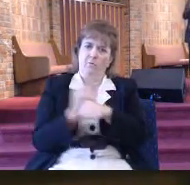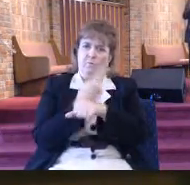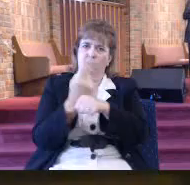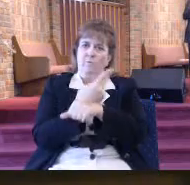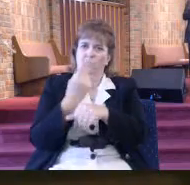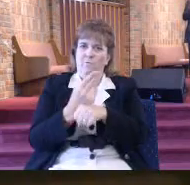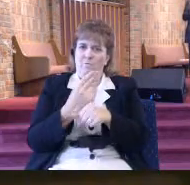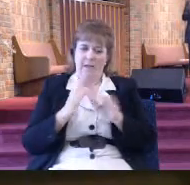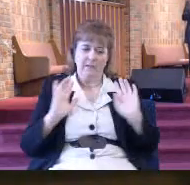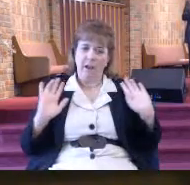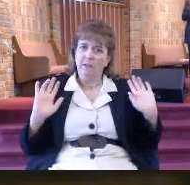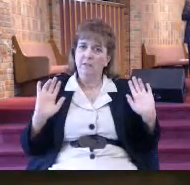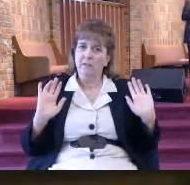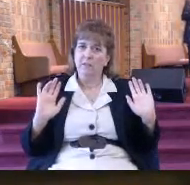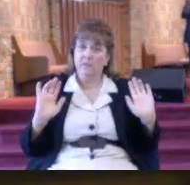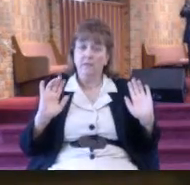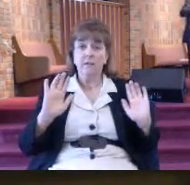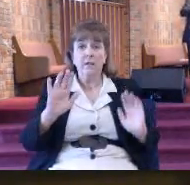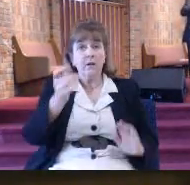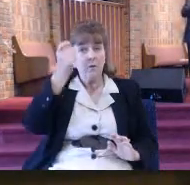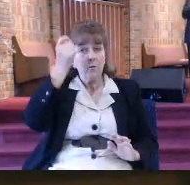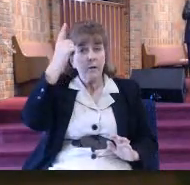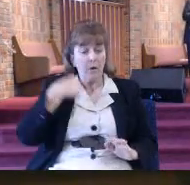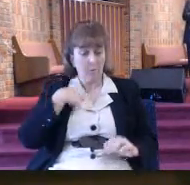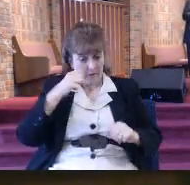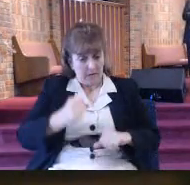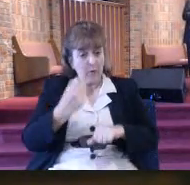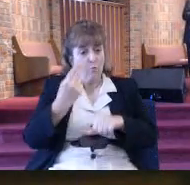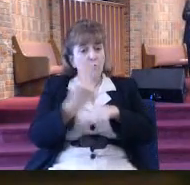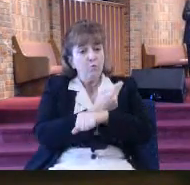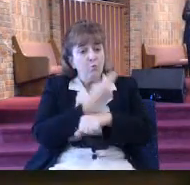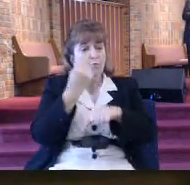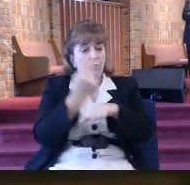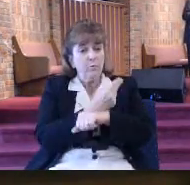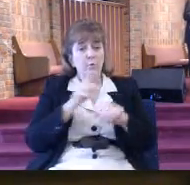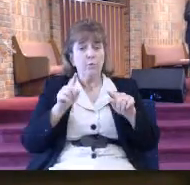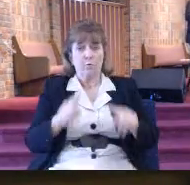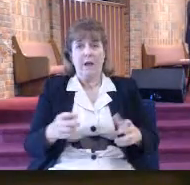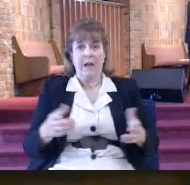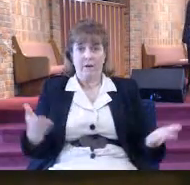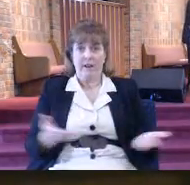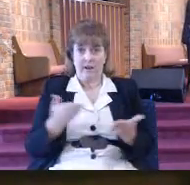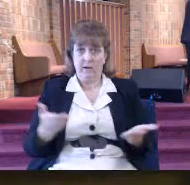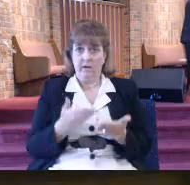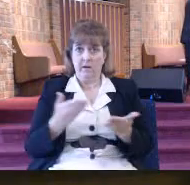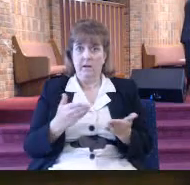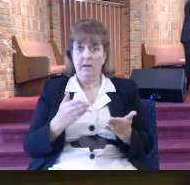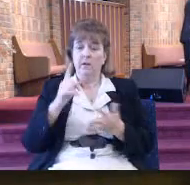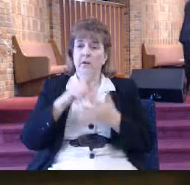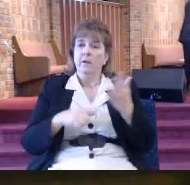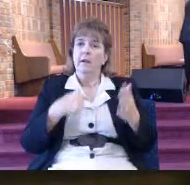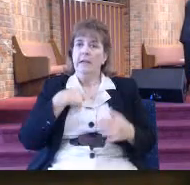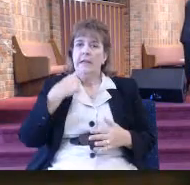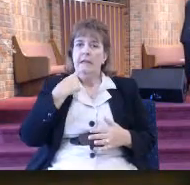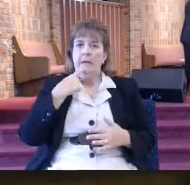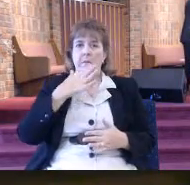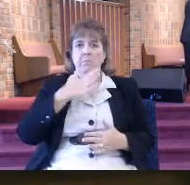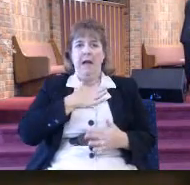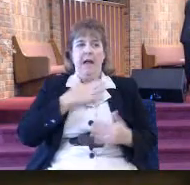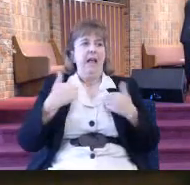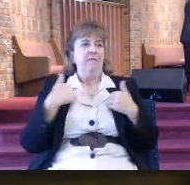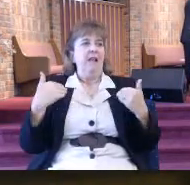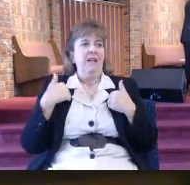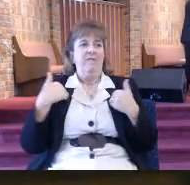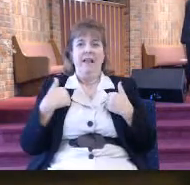we were here. And I'll say that again, for us to use while we're here. The things that we claim to possess, we